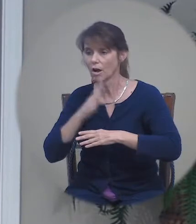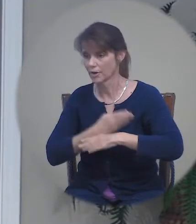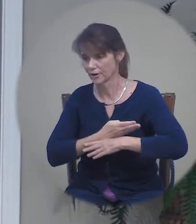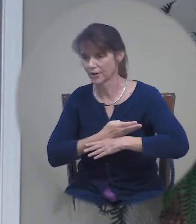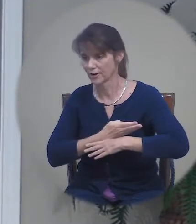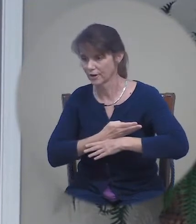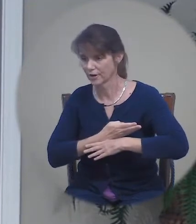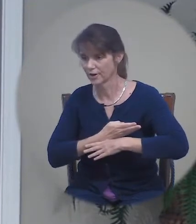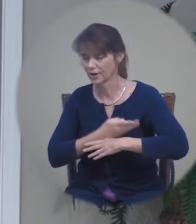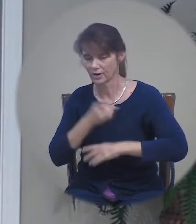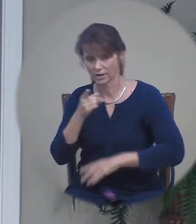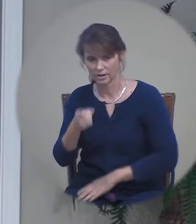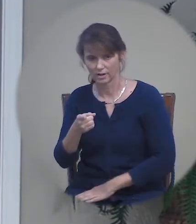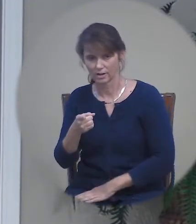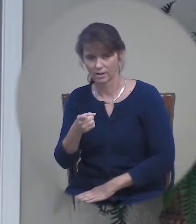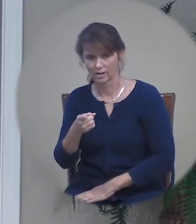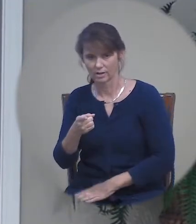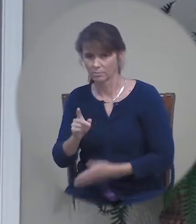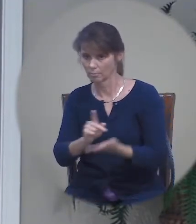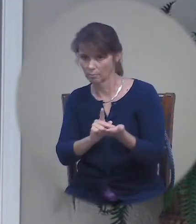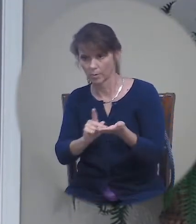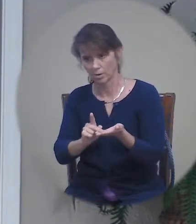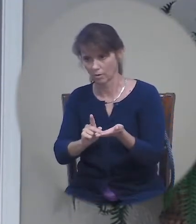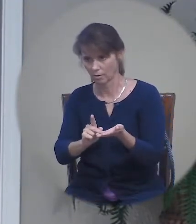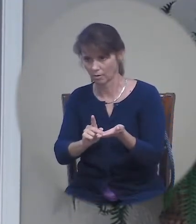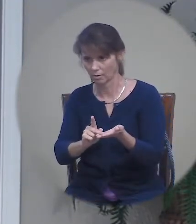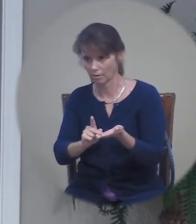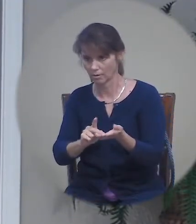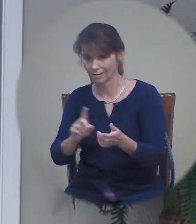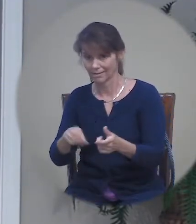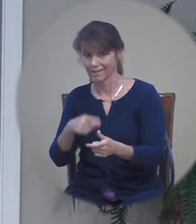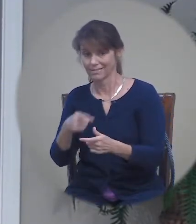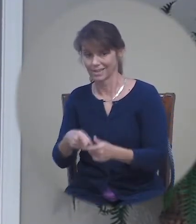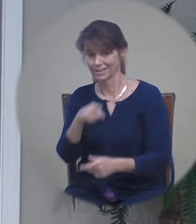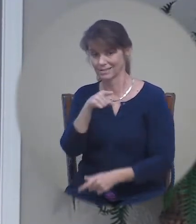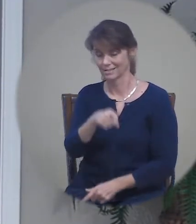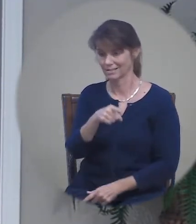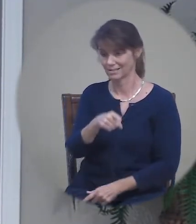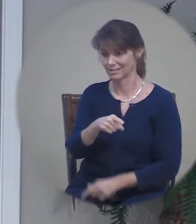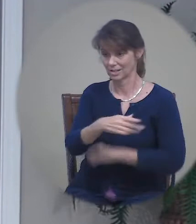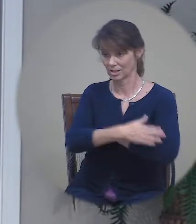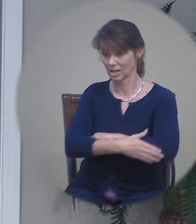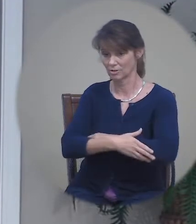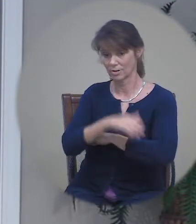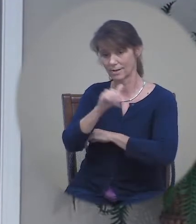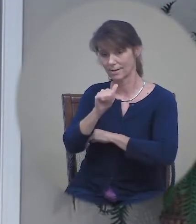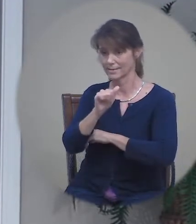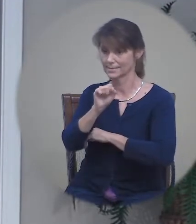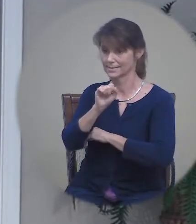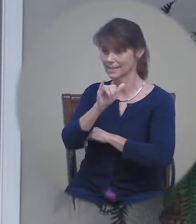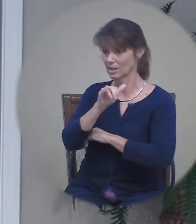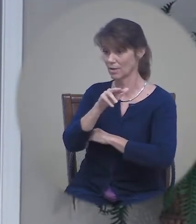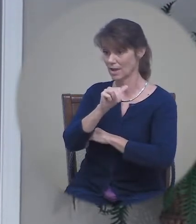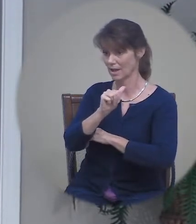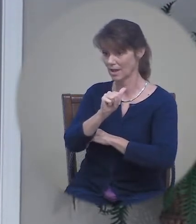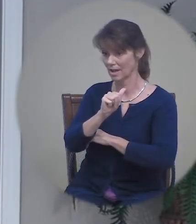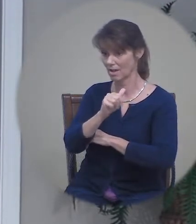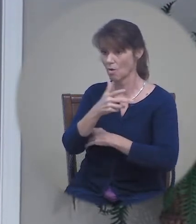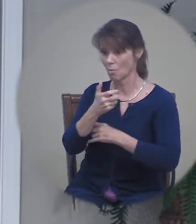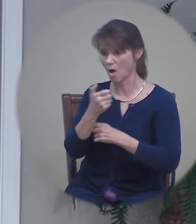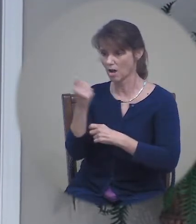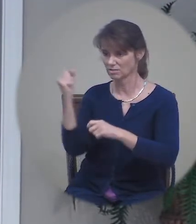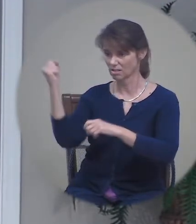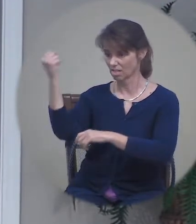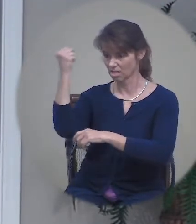been conquered. And when Assyria tried to lift up themselves, who were they really lifting themselves